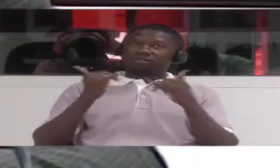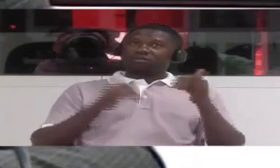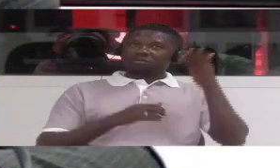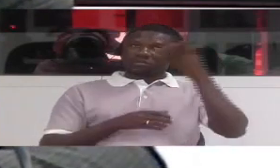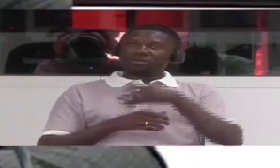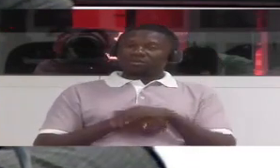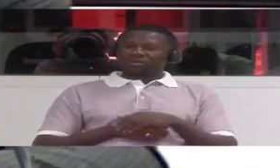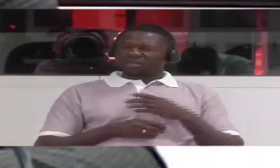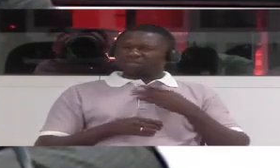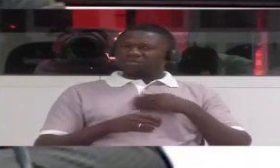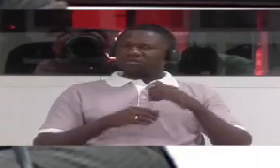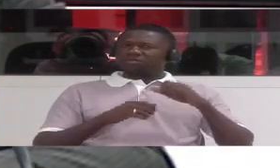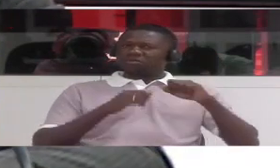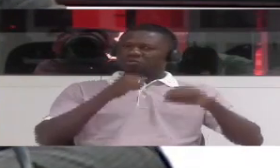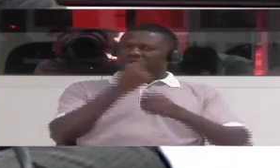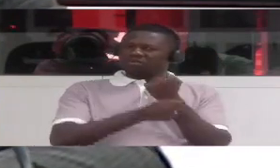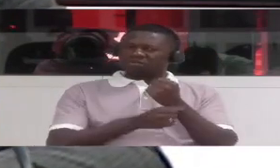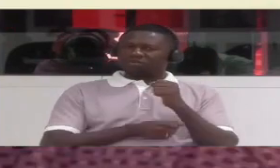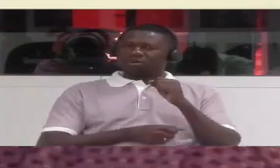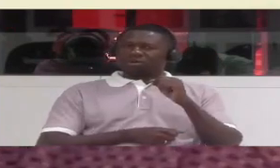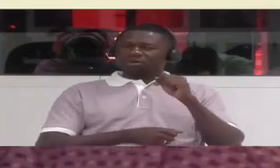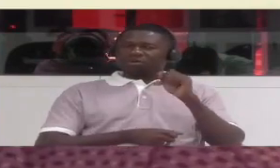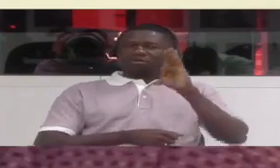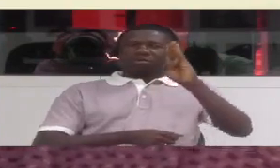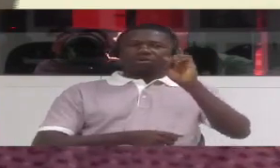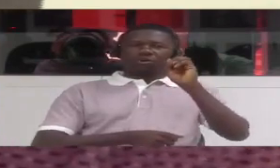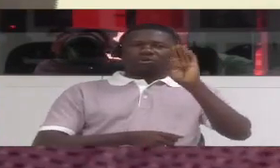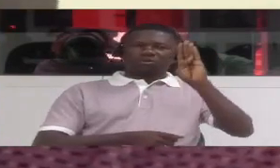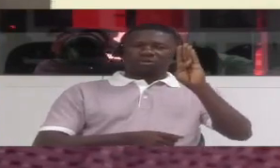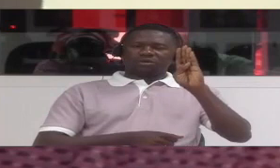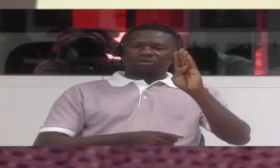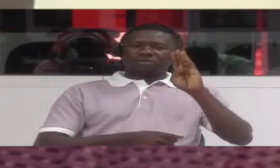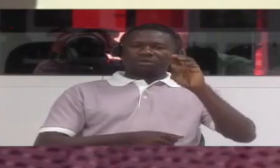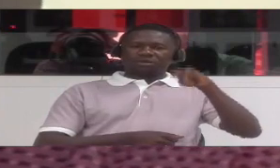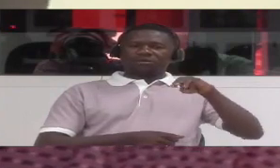was in town, and that was being broadcast on the television. So I watched that a little bit and went to sleep